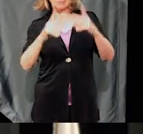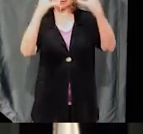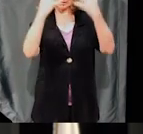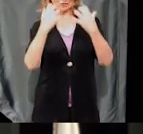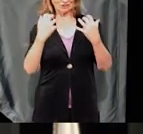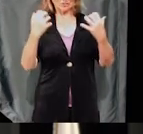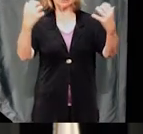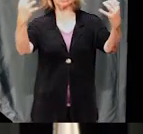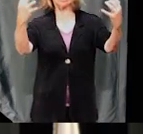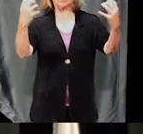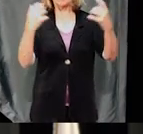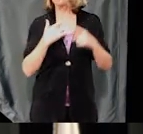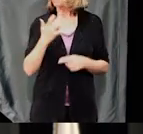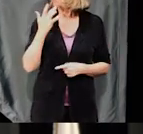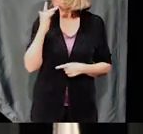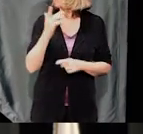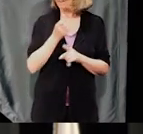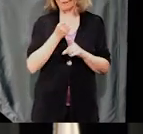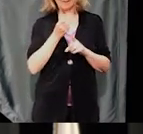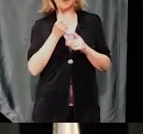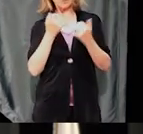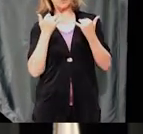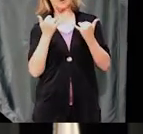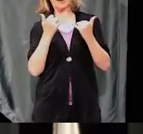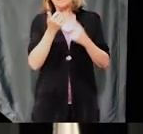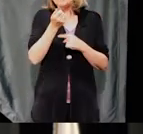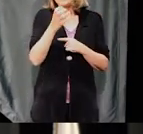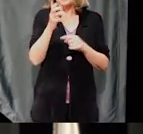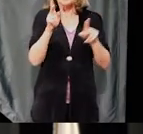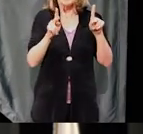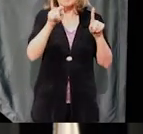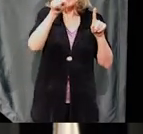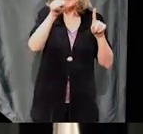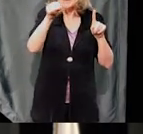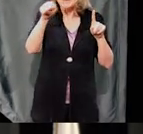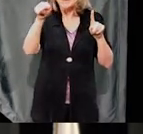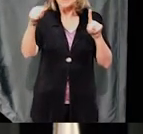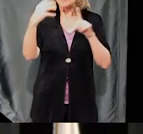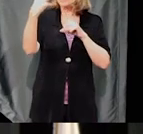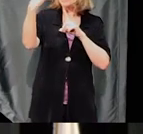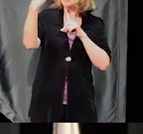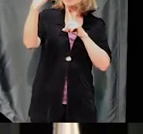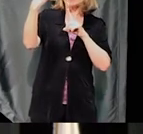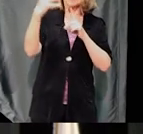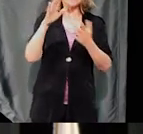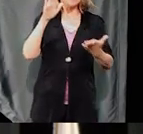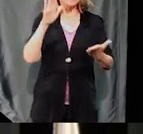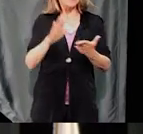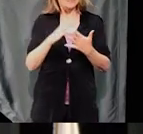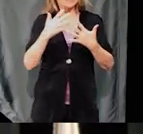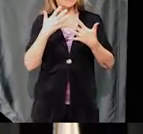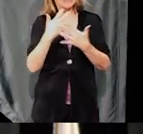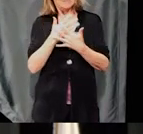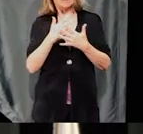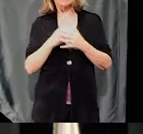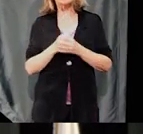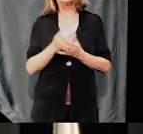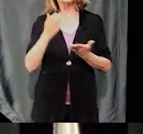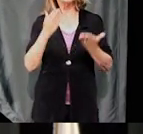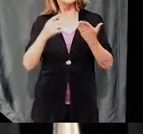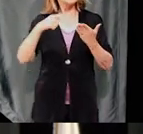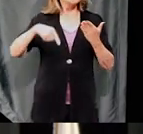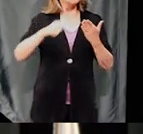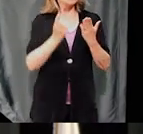it in front of only a few. There are so many silver linings. Perhaps through these challenging times, you were able to reconnect with family and